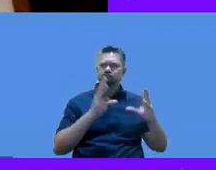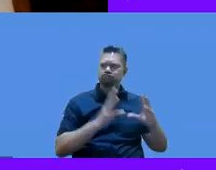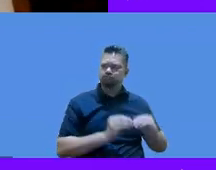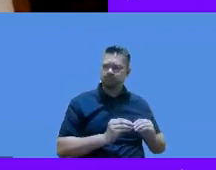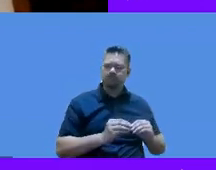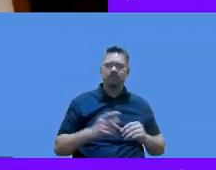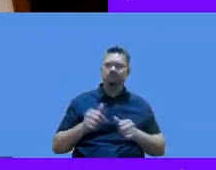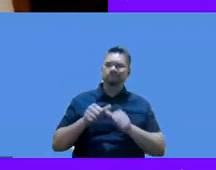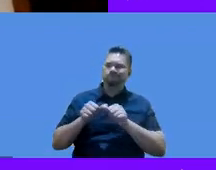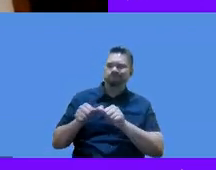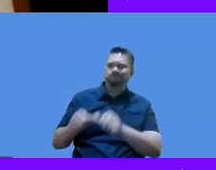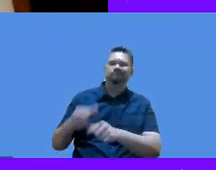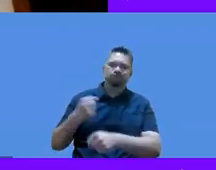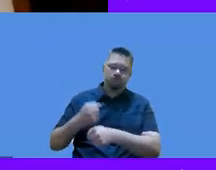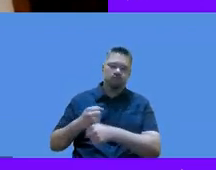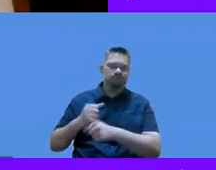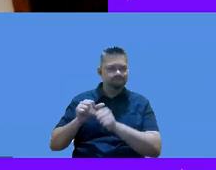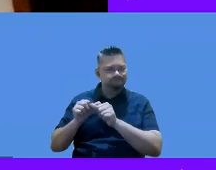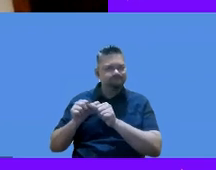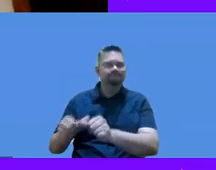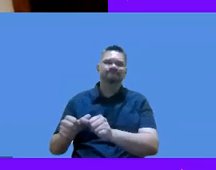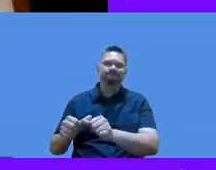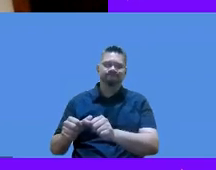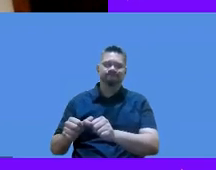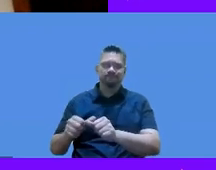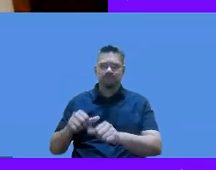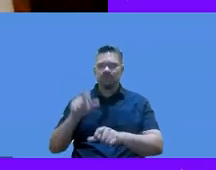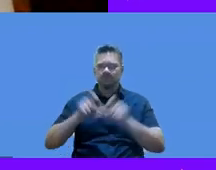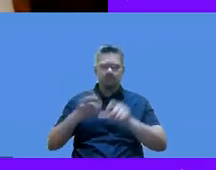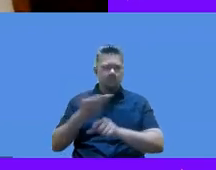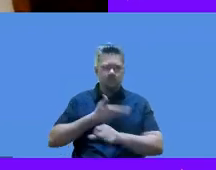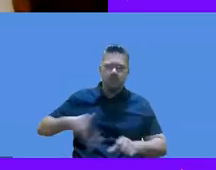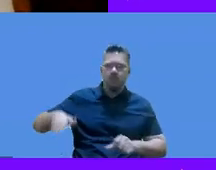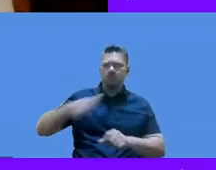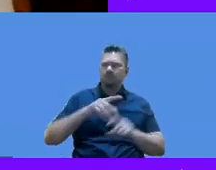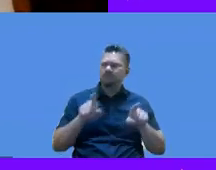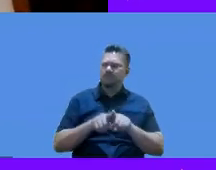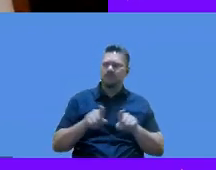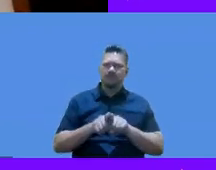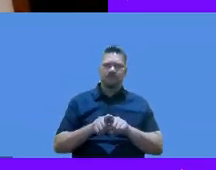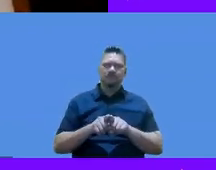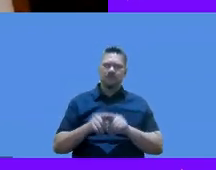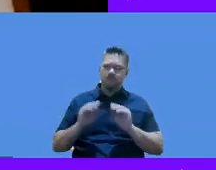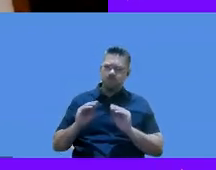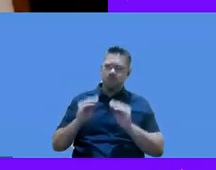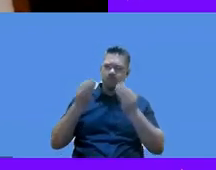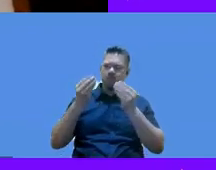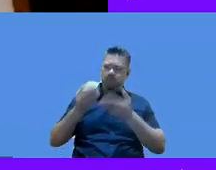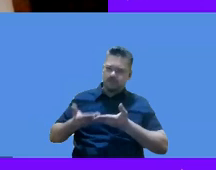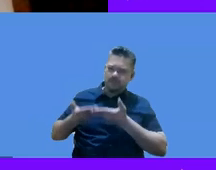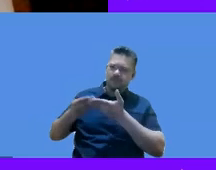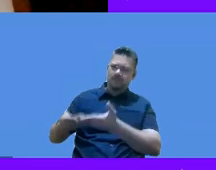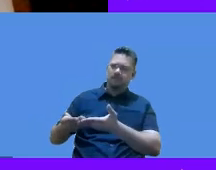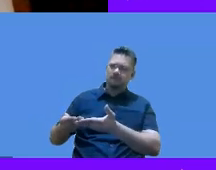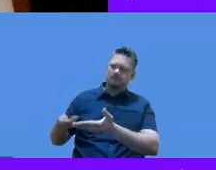for adolescent well-being, we must work towards ensuring that we all use every opportunity to advocate for the well-being of adolescent